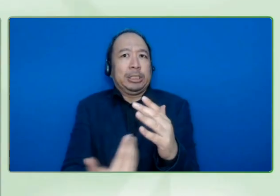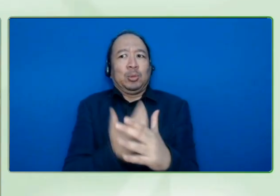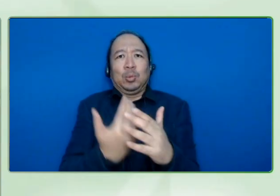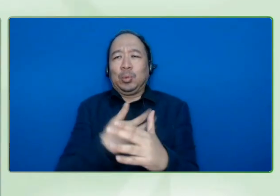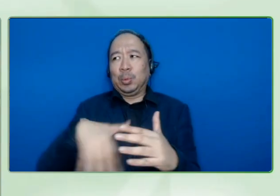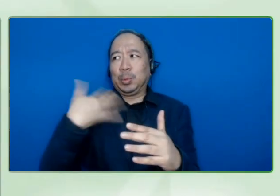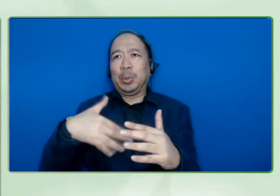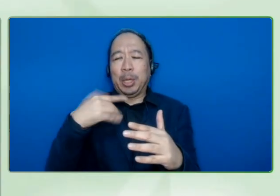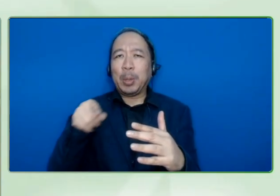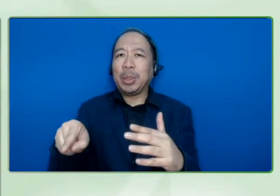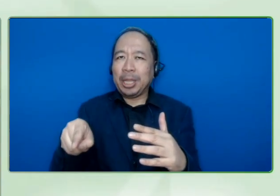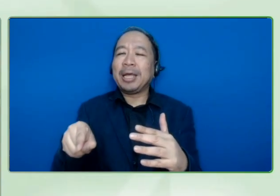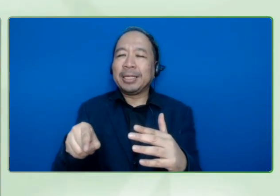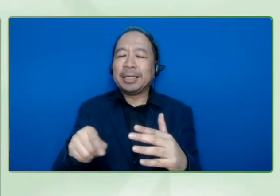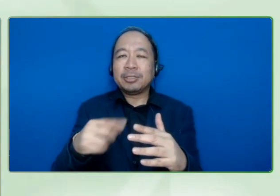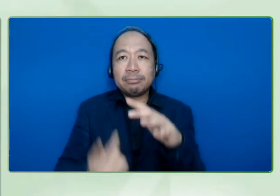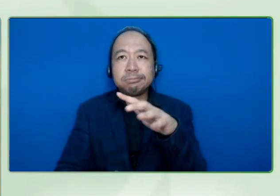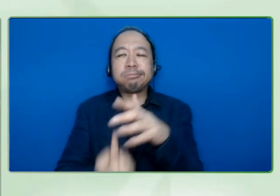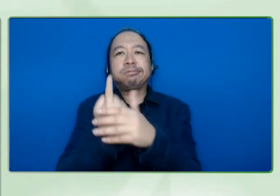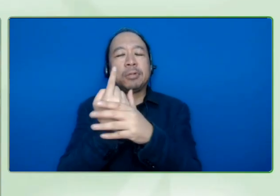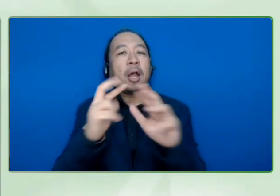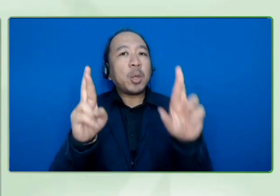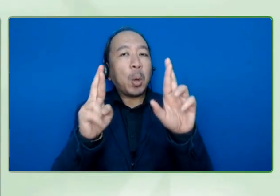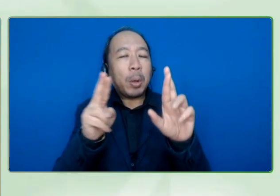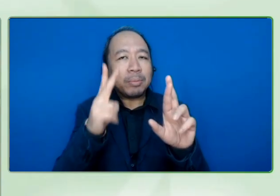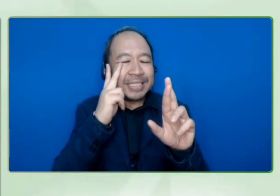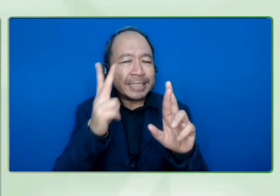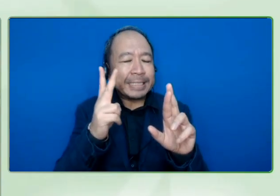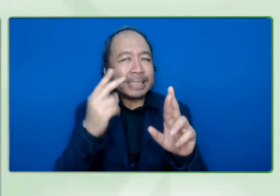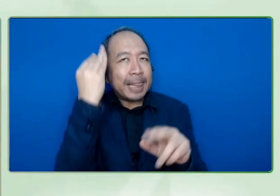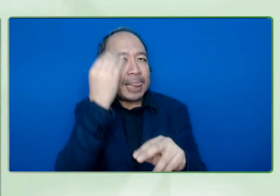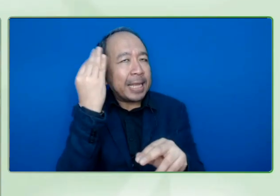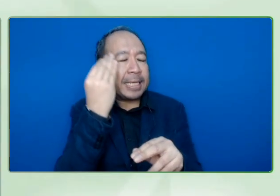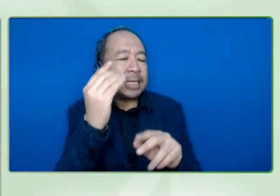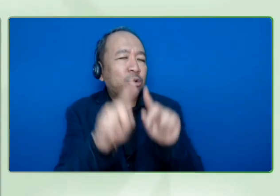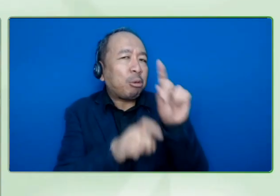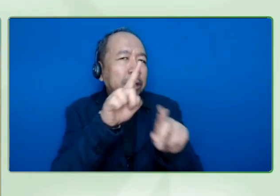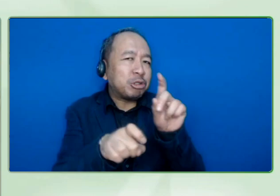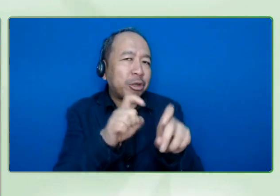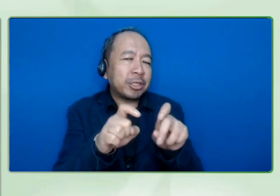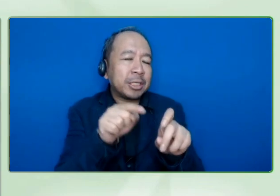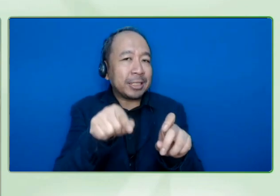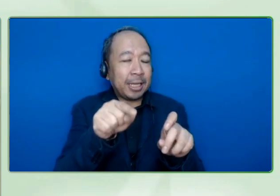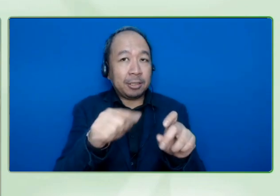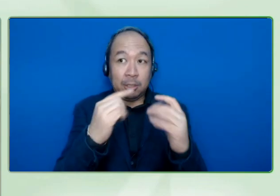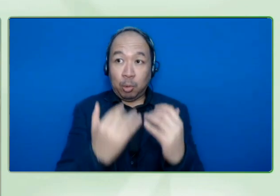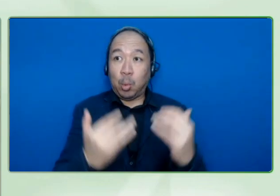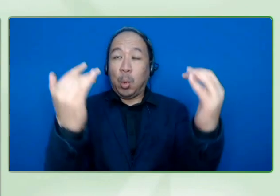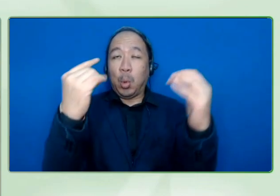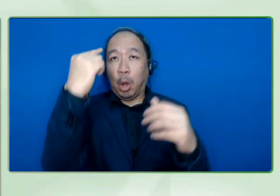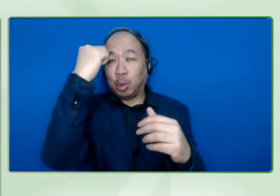and so I really hope you kind of lean in, think of good questions. If this is a neurodiverse audience, we think there are going to be good questions.